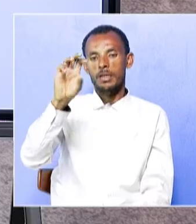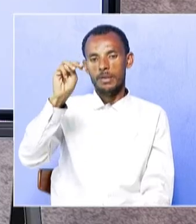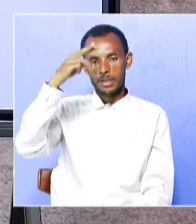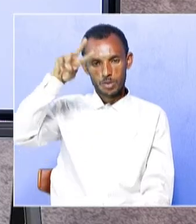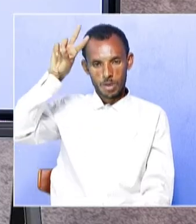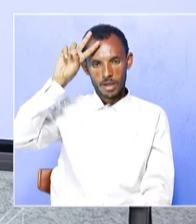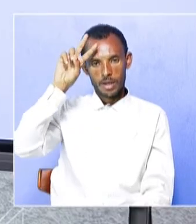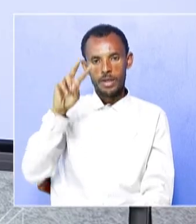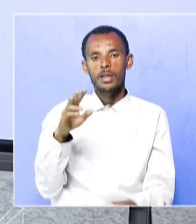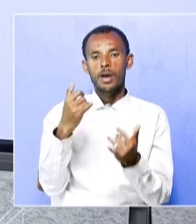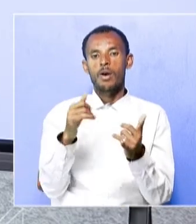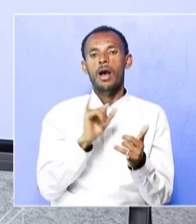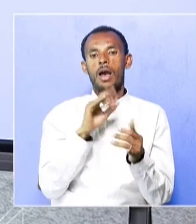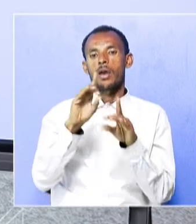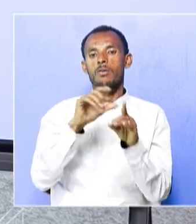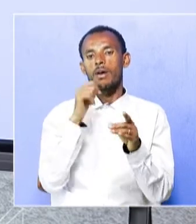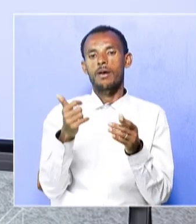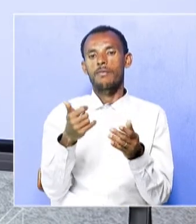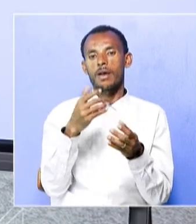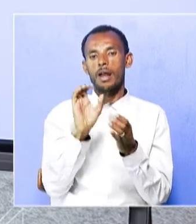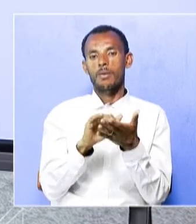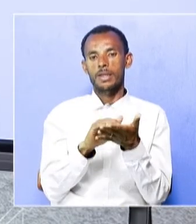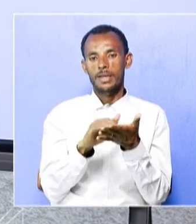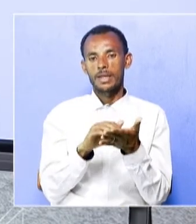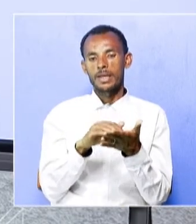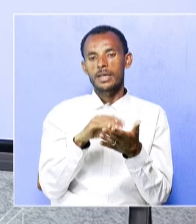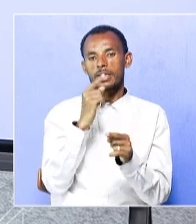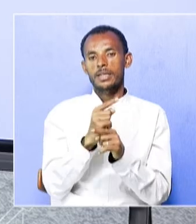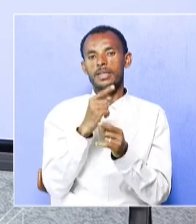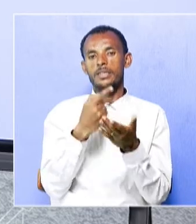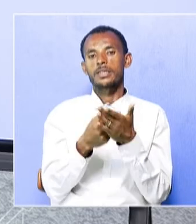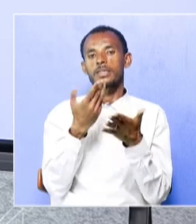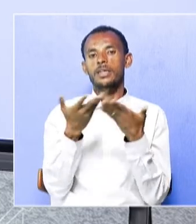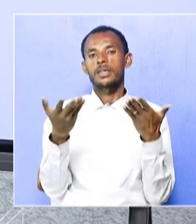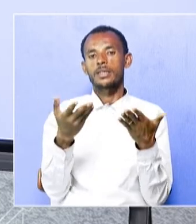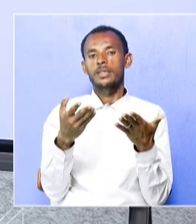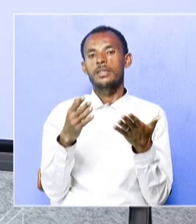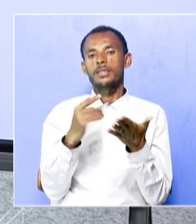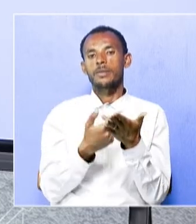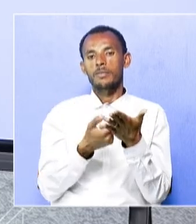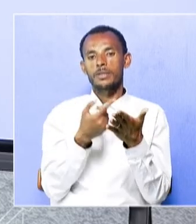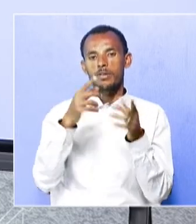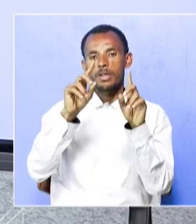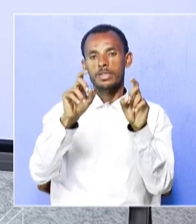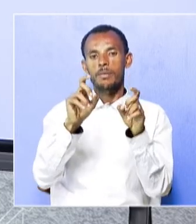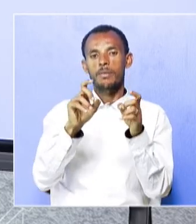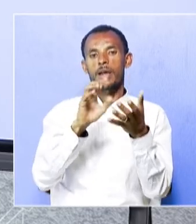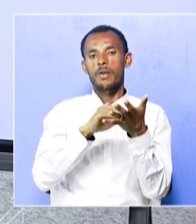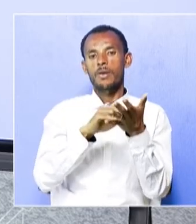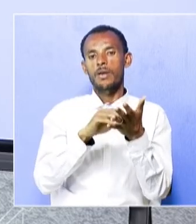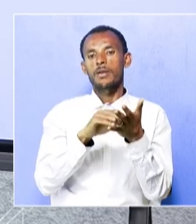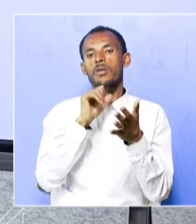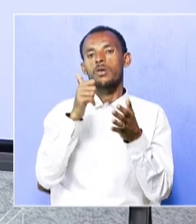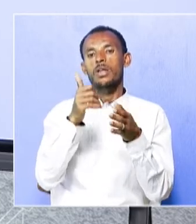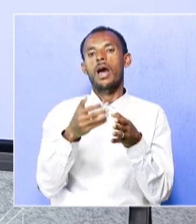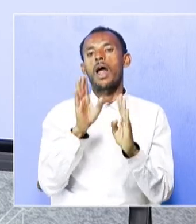square. Now I don't have calculator to exactly know this thing. Sometimes in your exam, calculator may not be allowed.